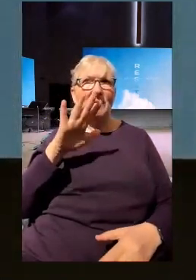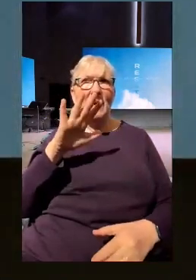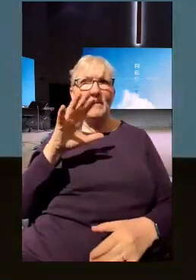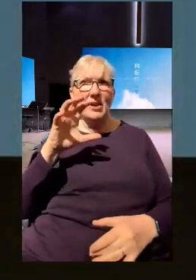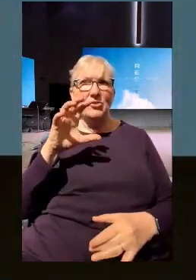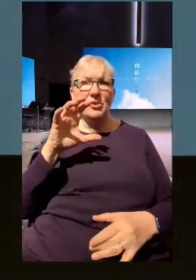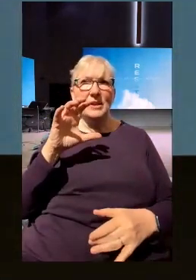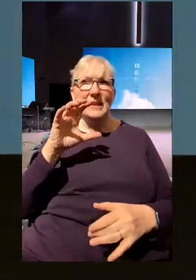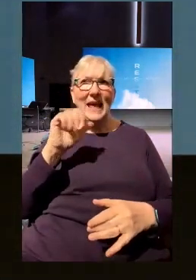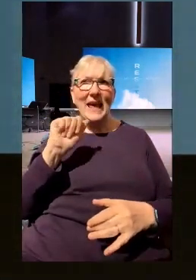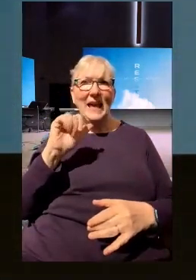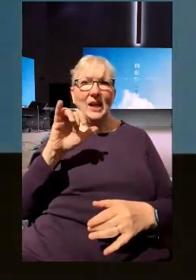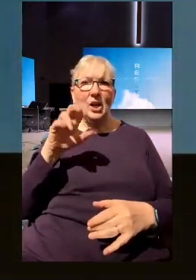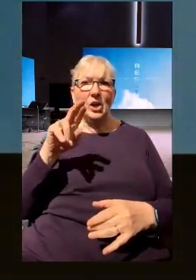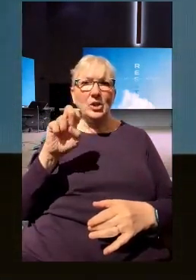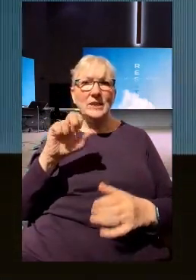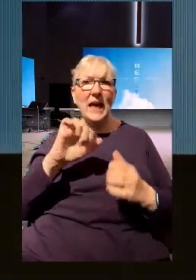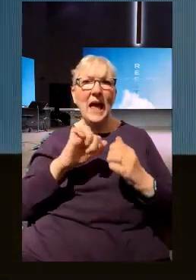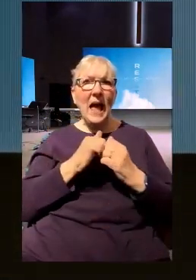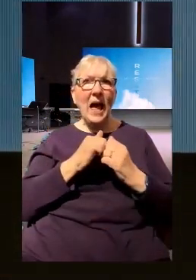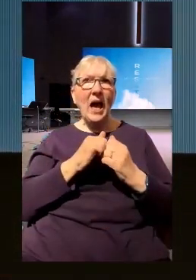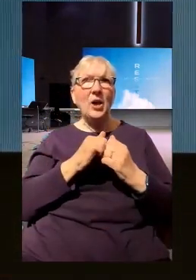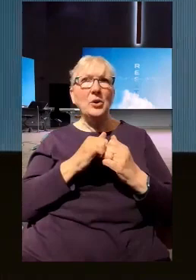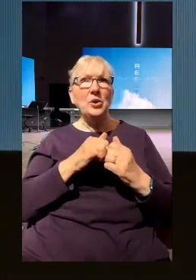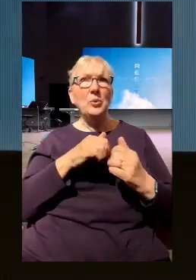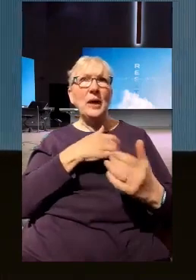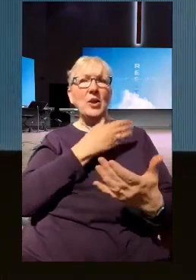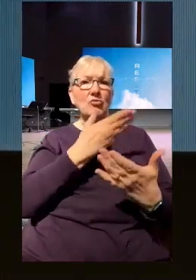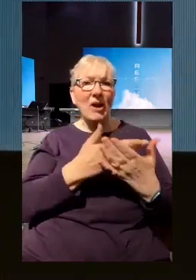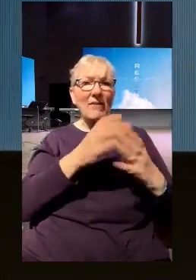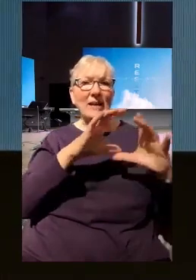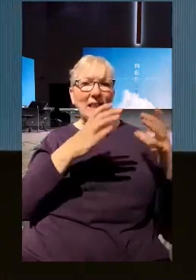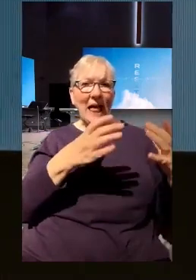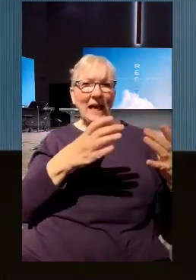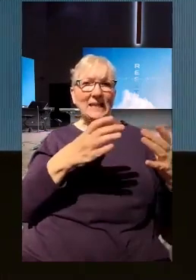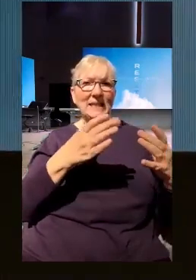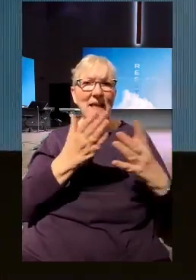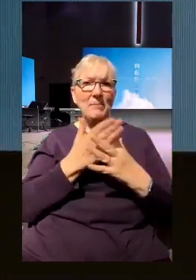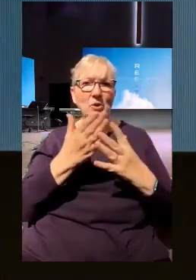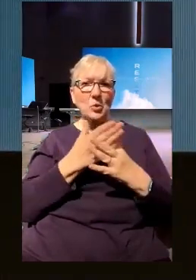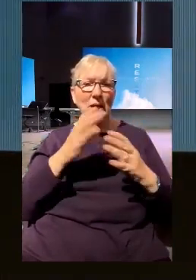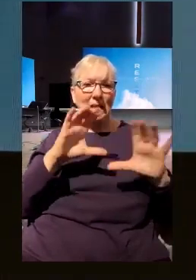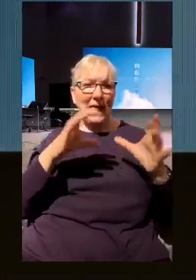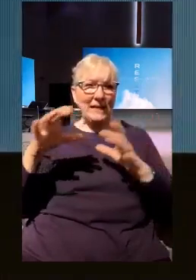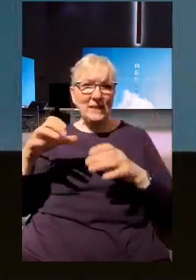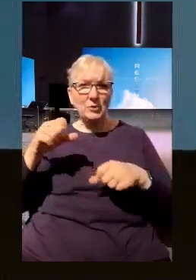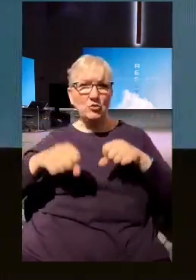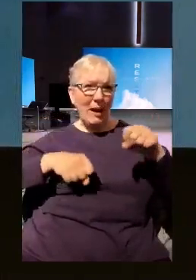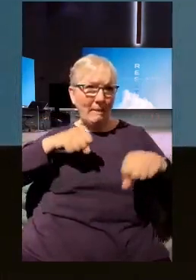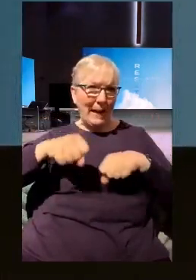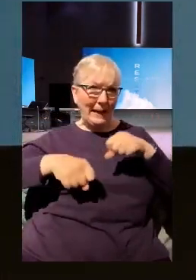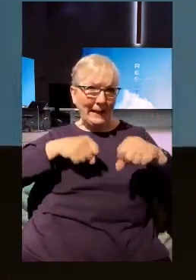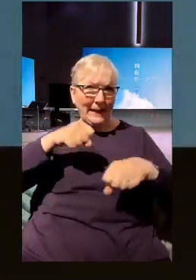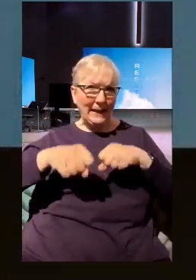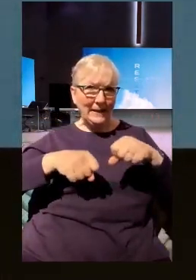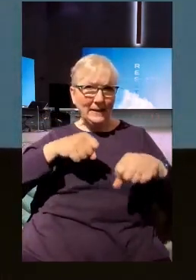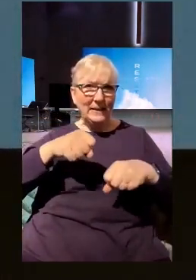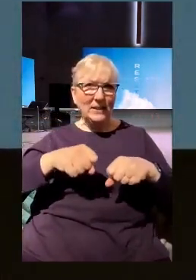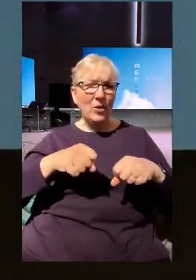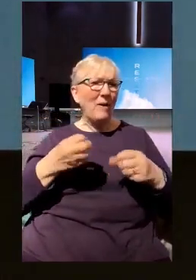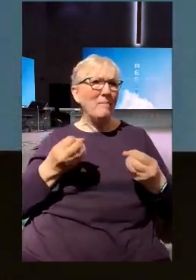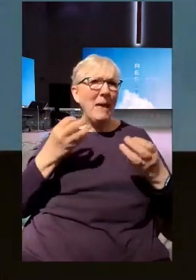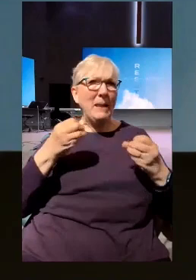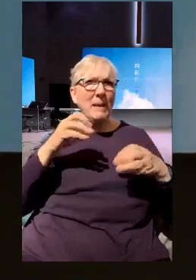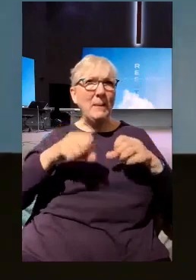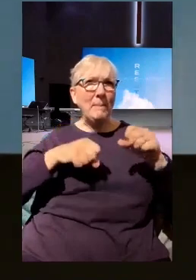on time between classes was to ride a bike. So on any given day, there were about 22 to 25,000 bikes on campus. Maybe you went to a